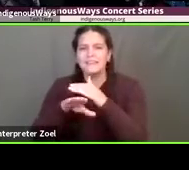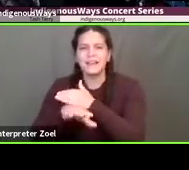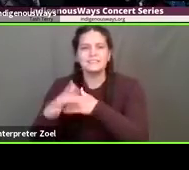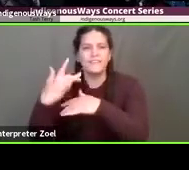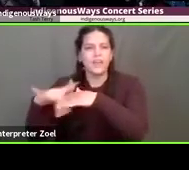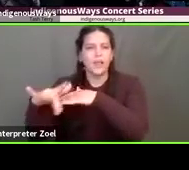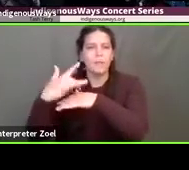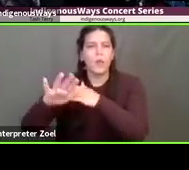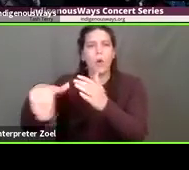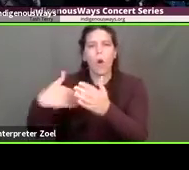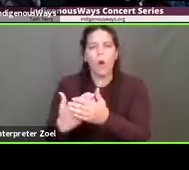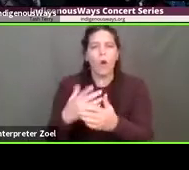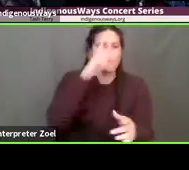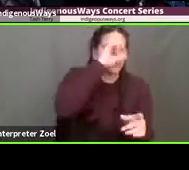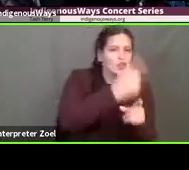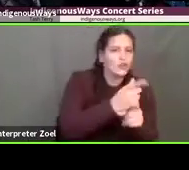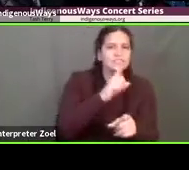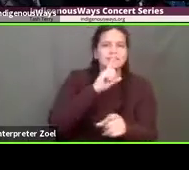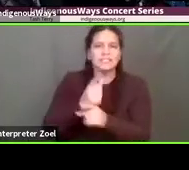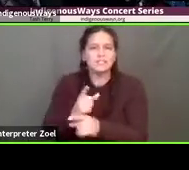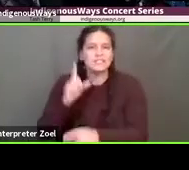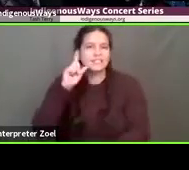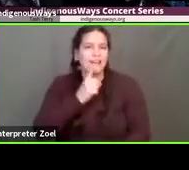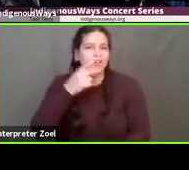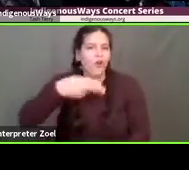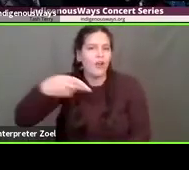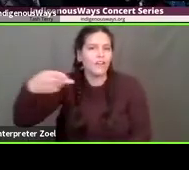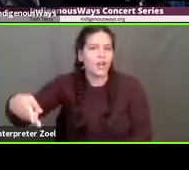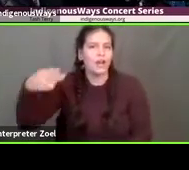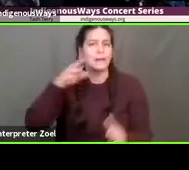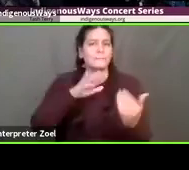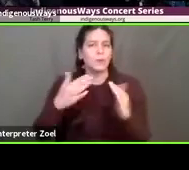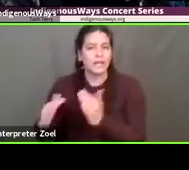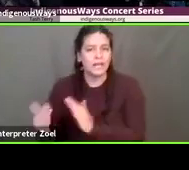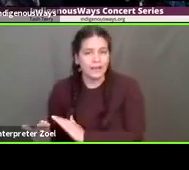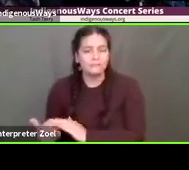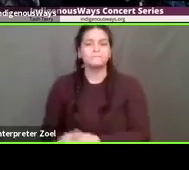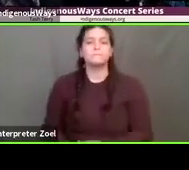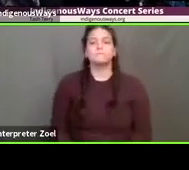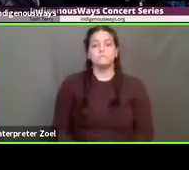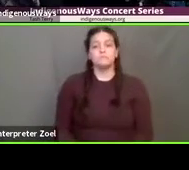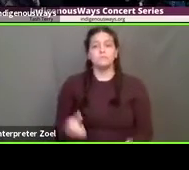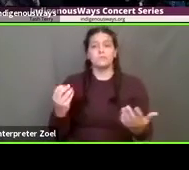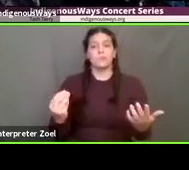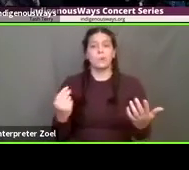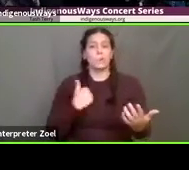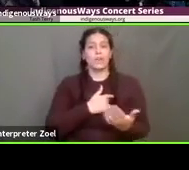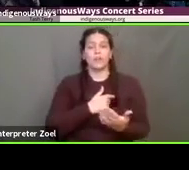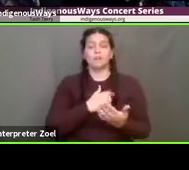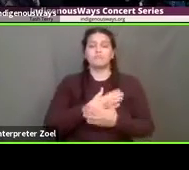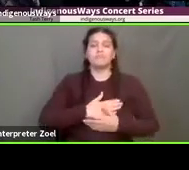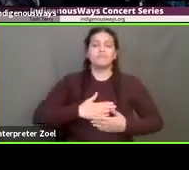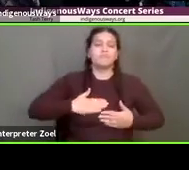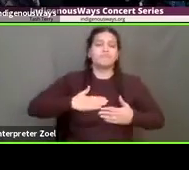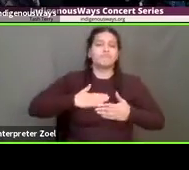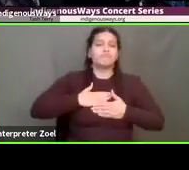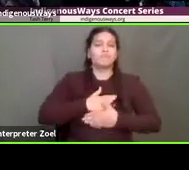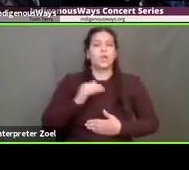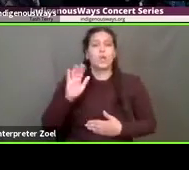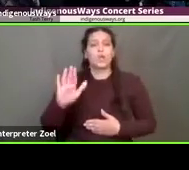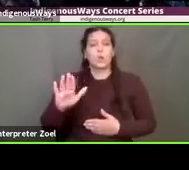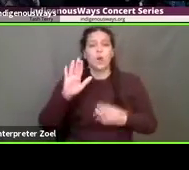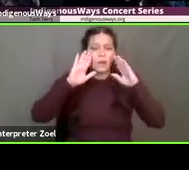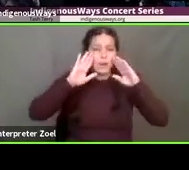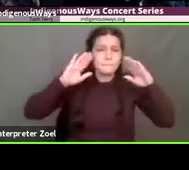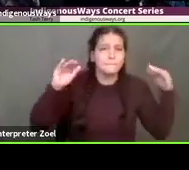all our brothers and sisters in the deaf and hard of hearing community. So we're so grateful for your commitment and your